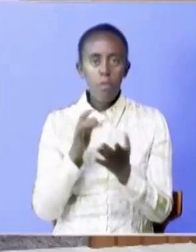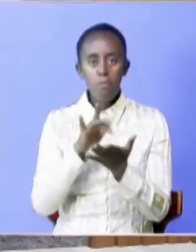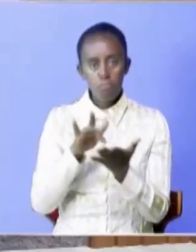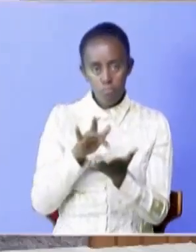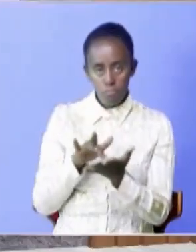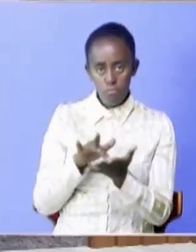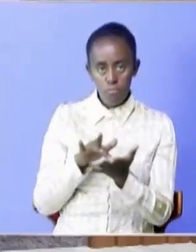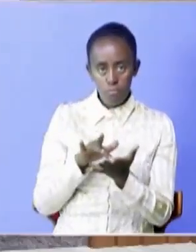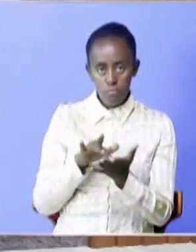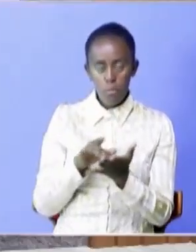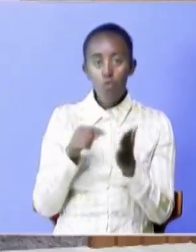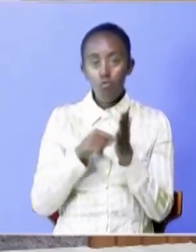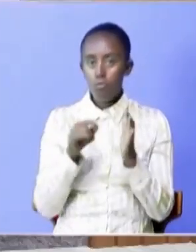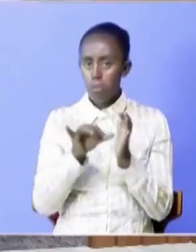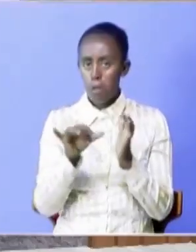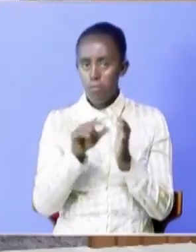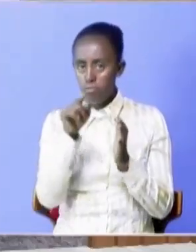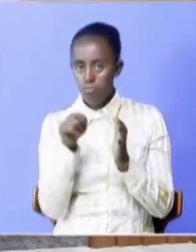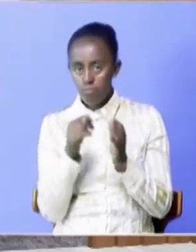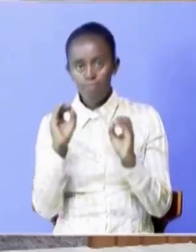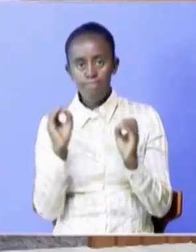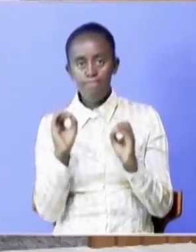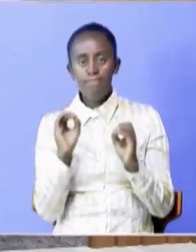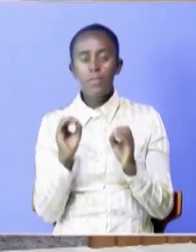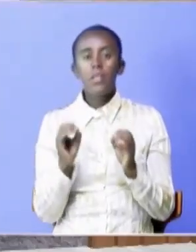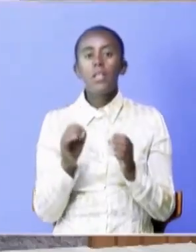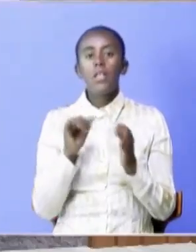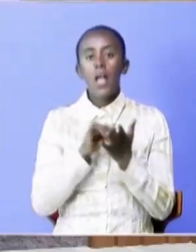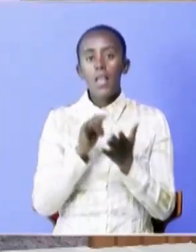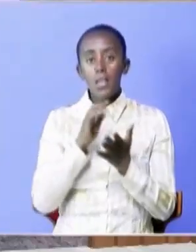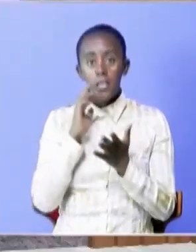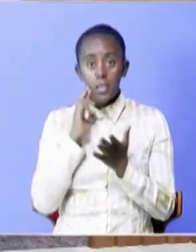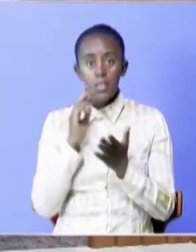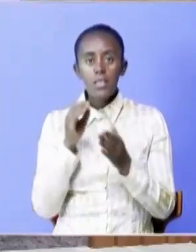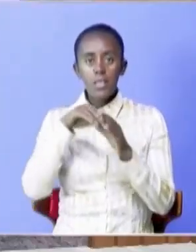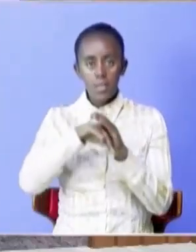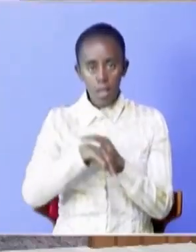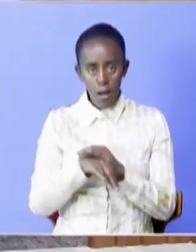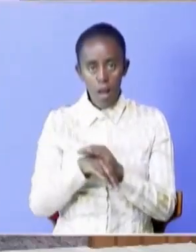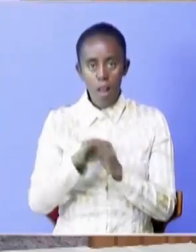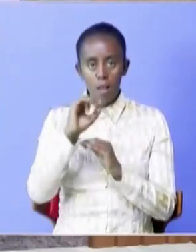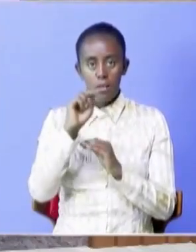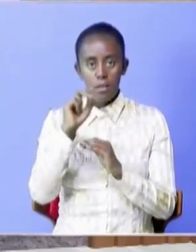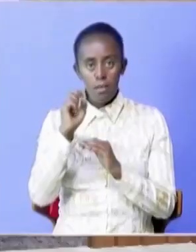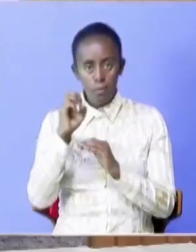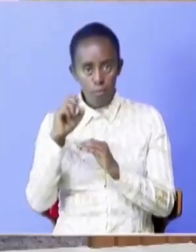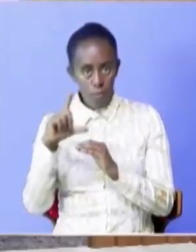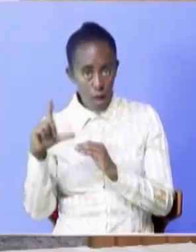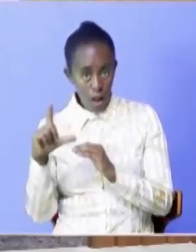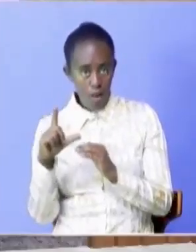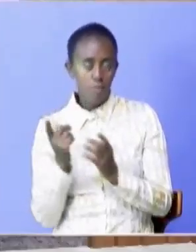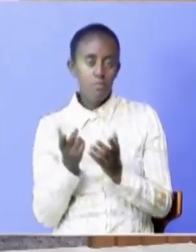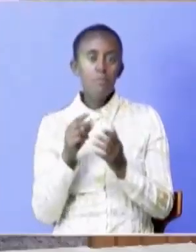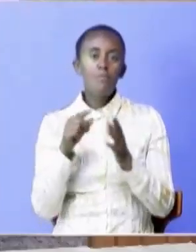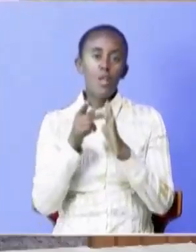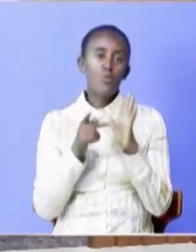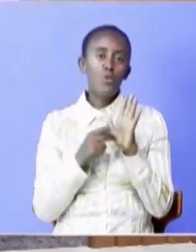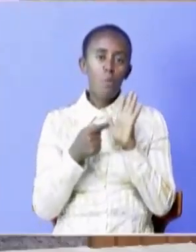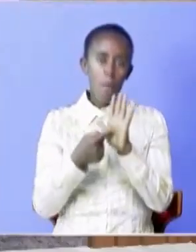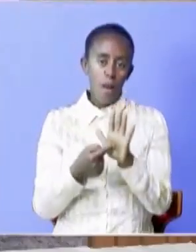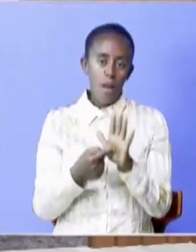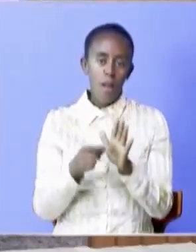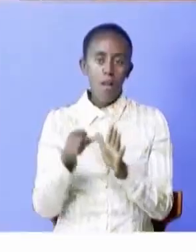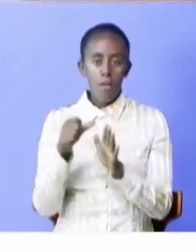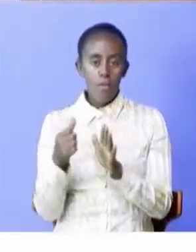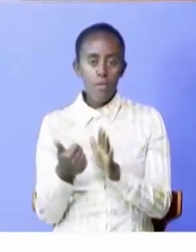we used full stop here. So if that is the case, it is an internal punctuation mark. Okay, I will give